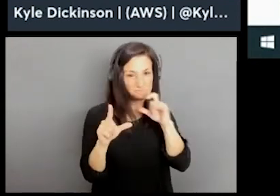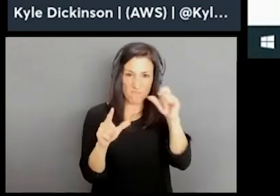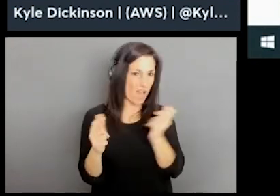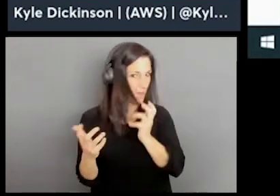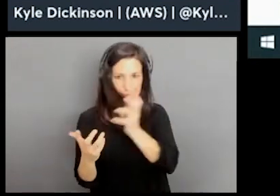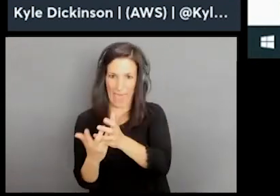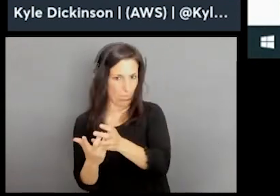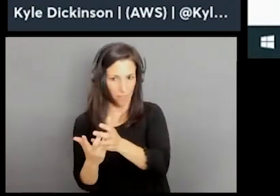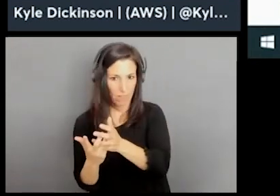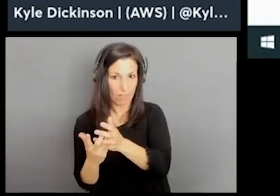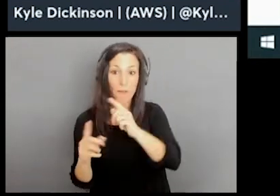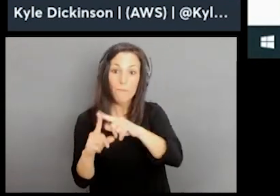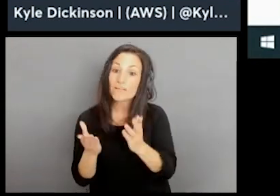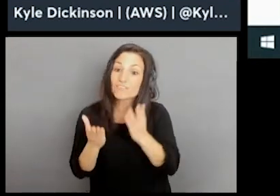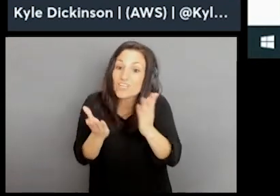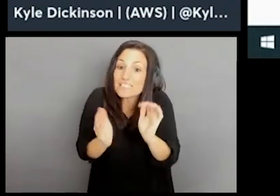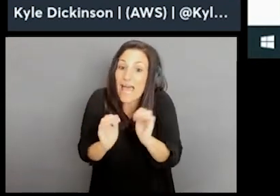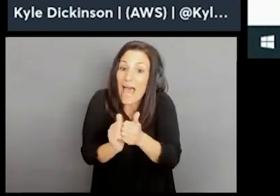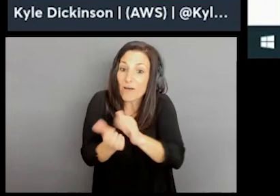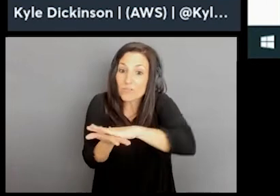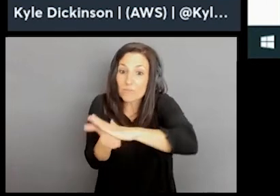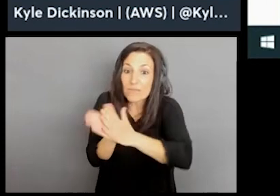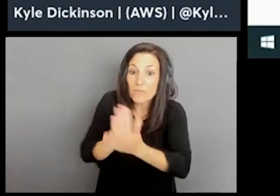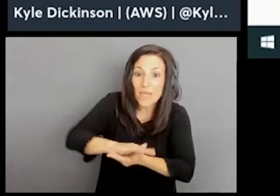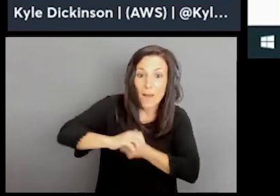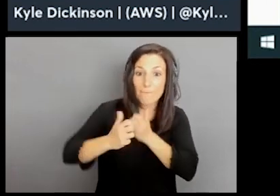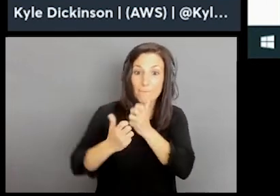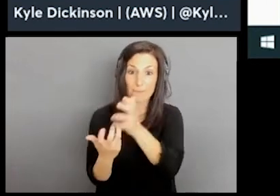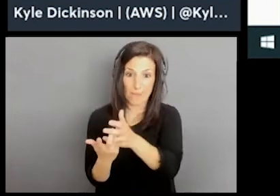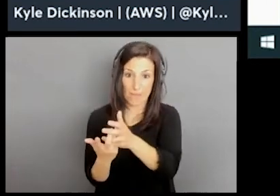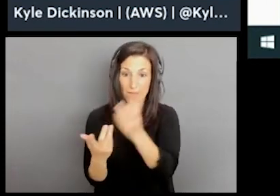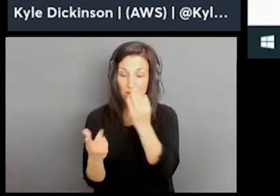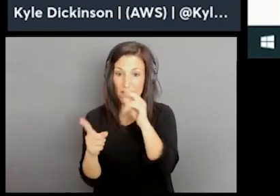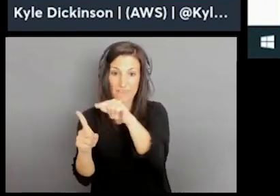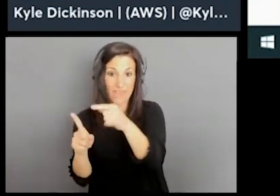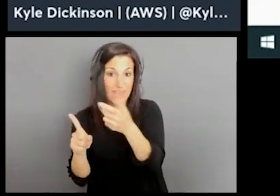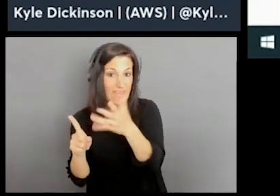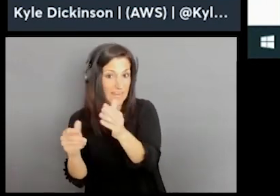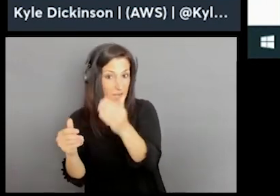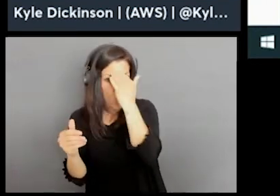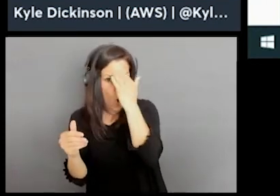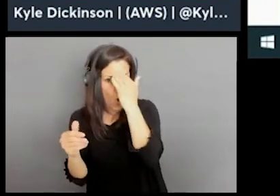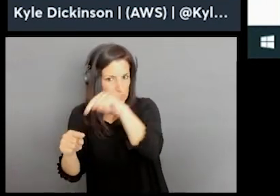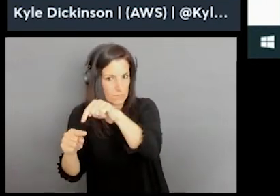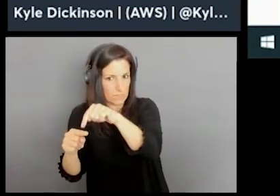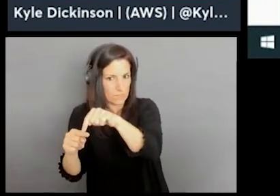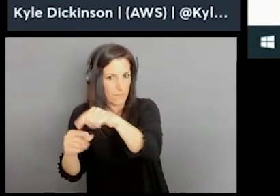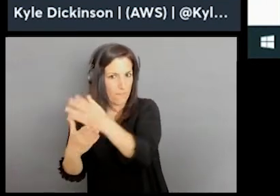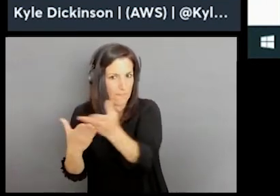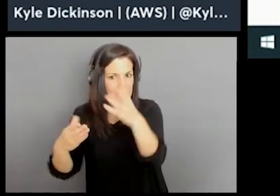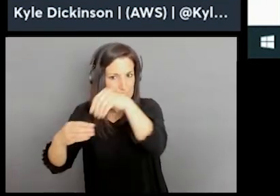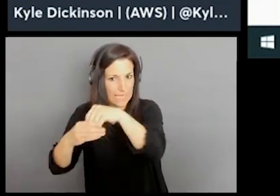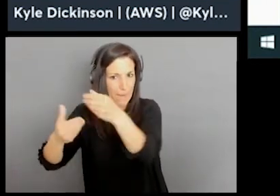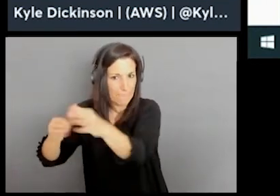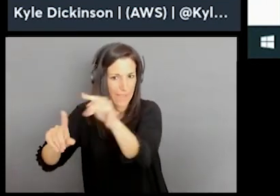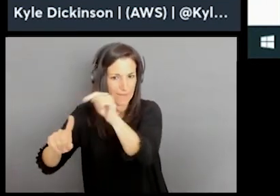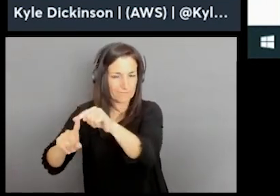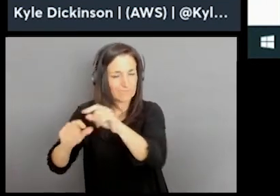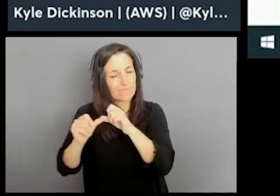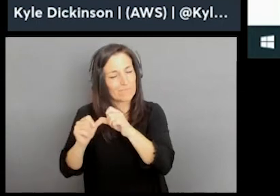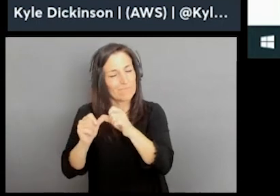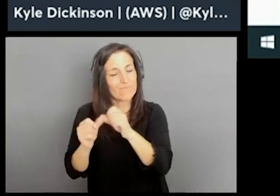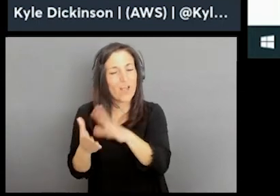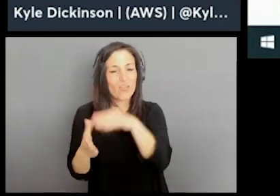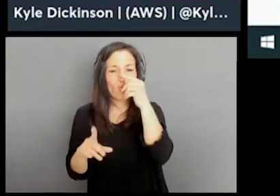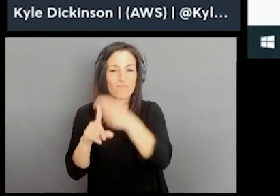it compatible for the packages where it does have knowledge. So we're constantly learning from the data and constantly improving our